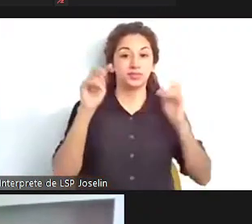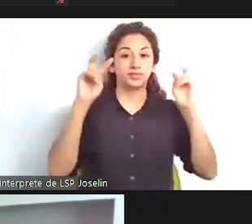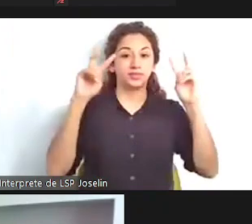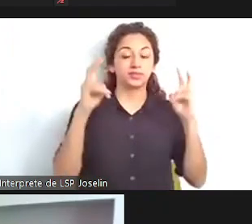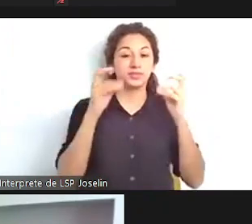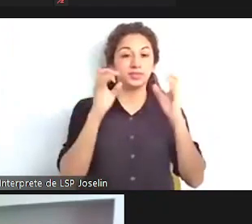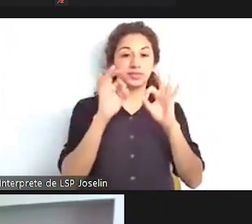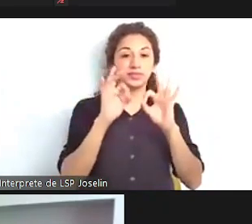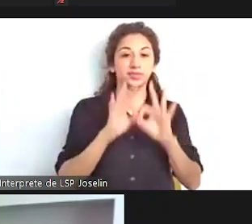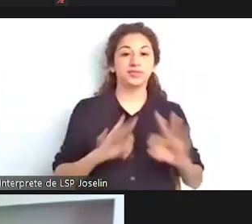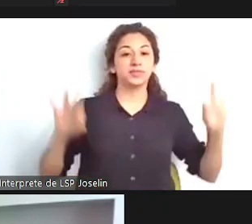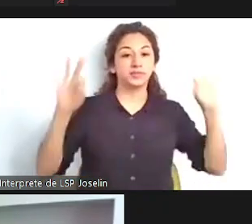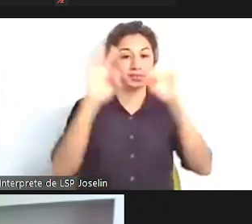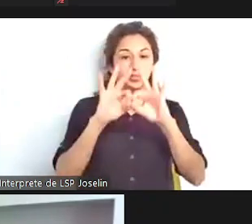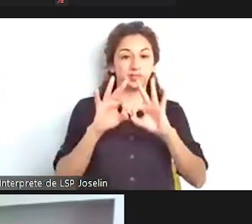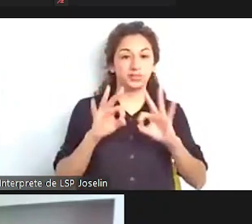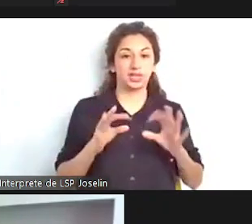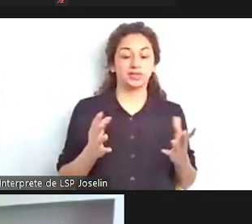pero